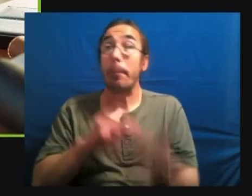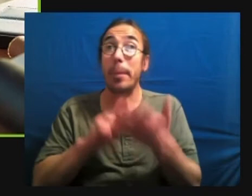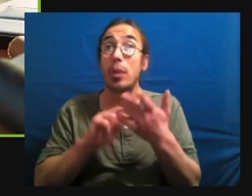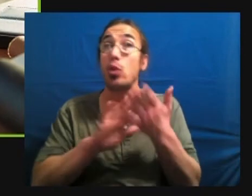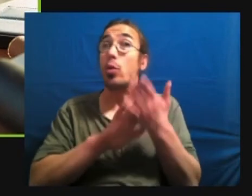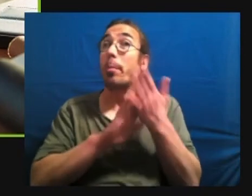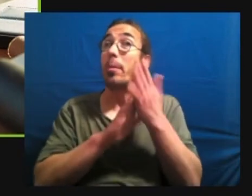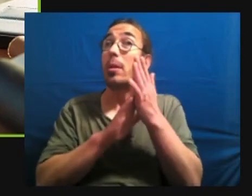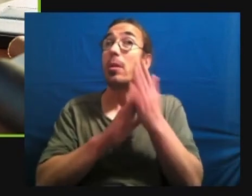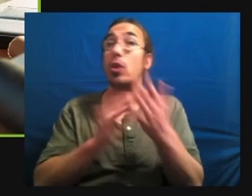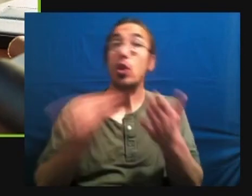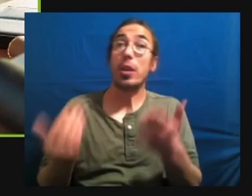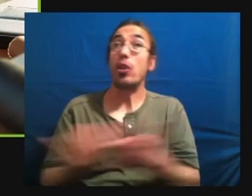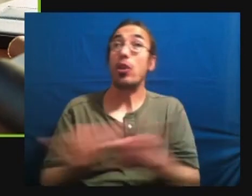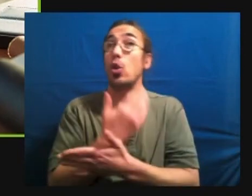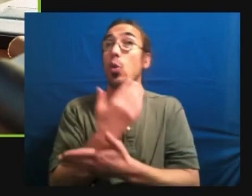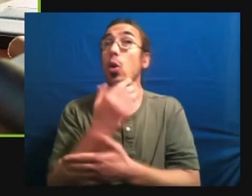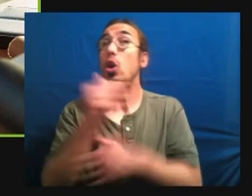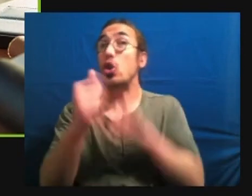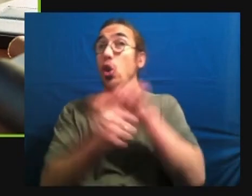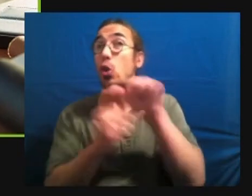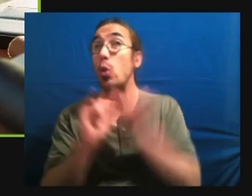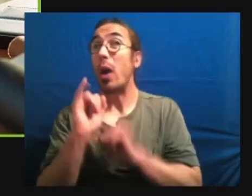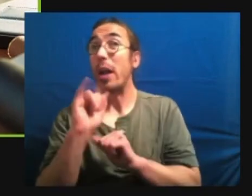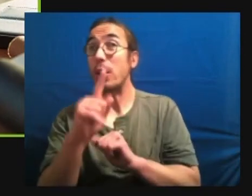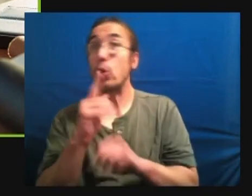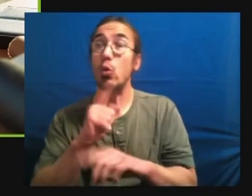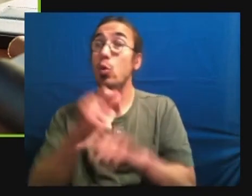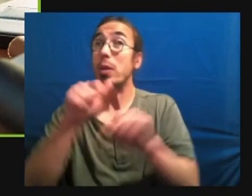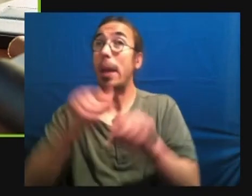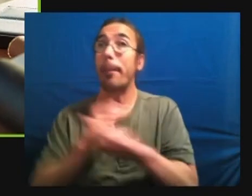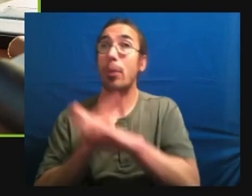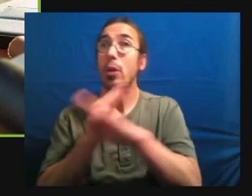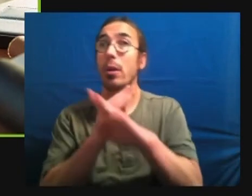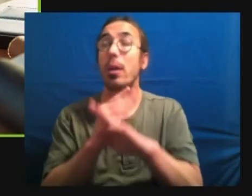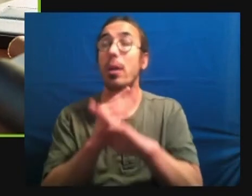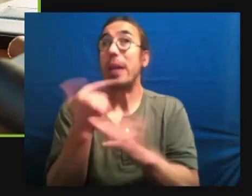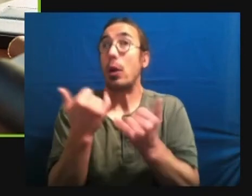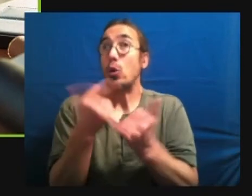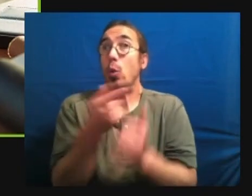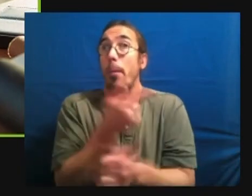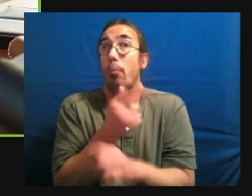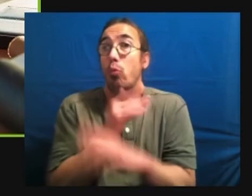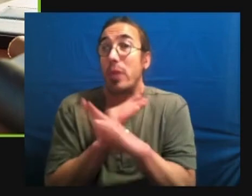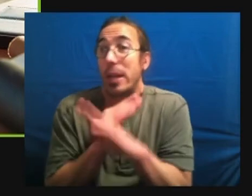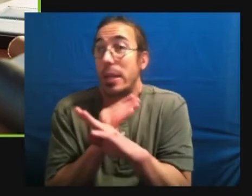protect. Now you are protecting,